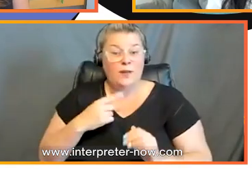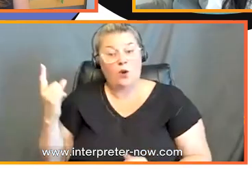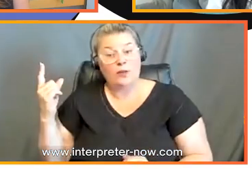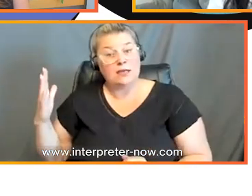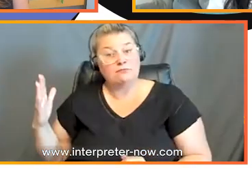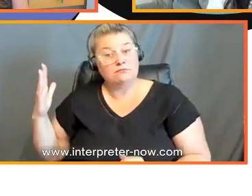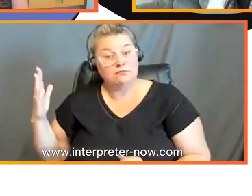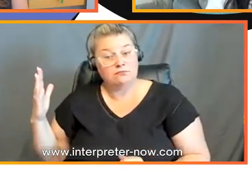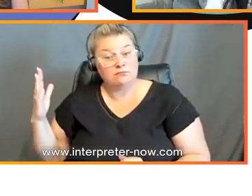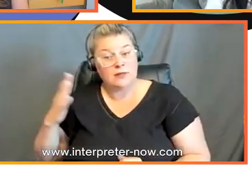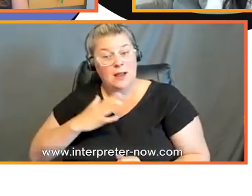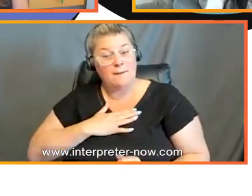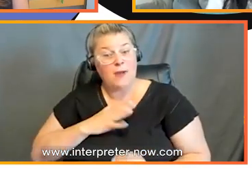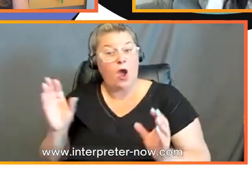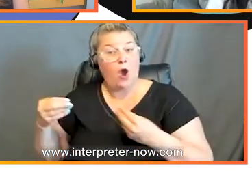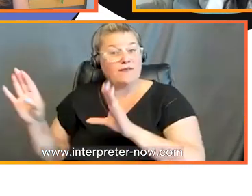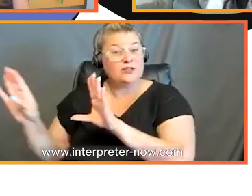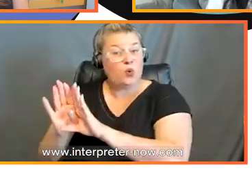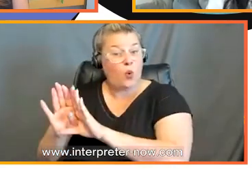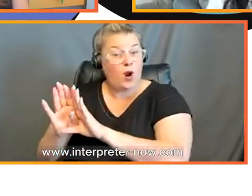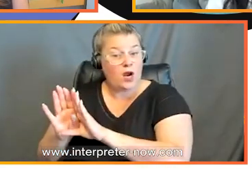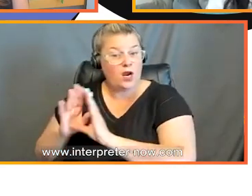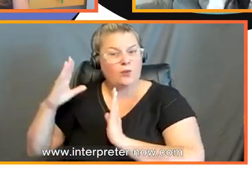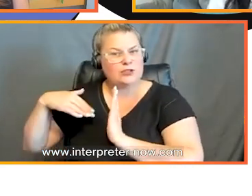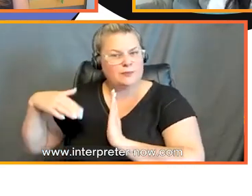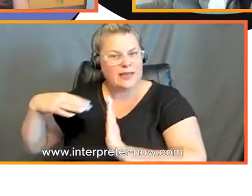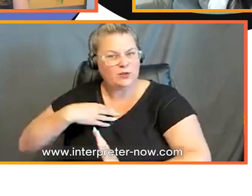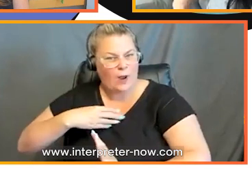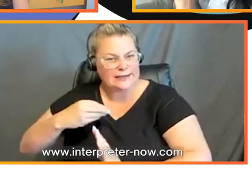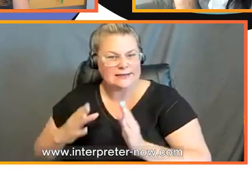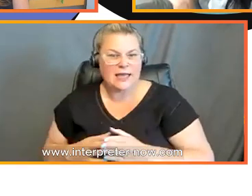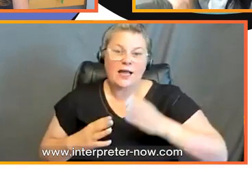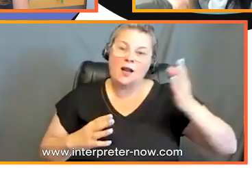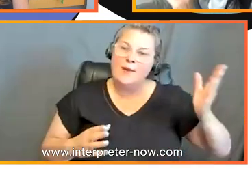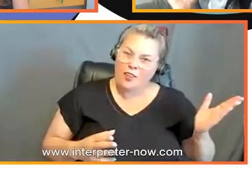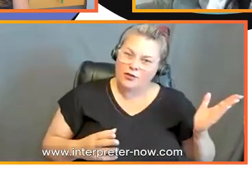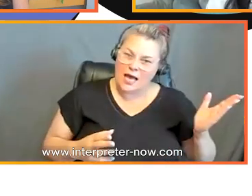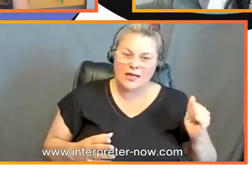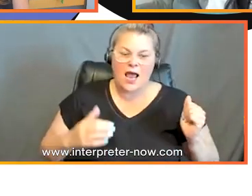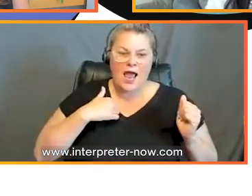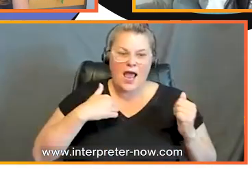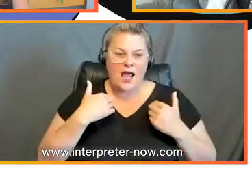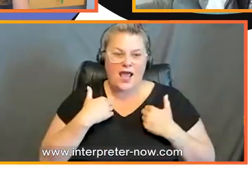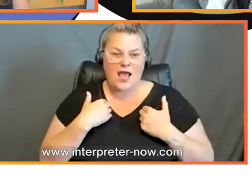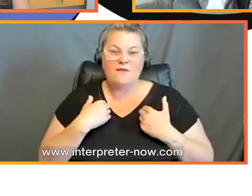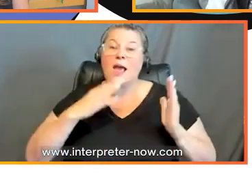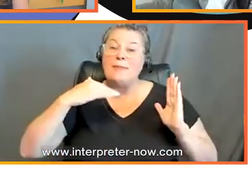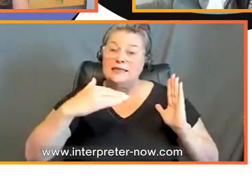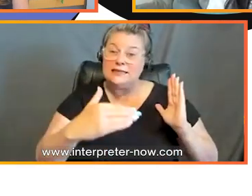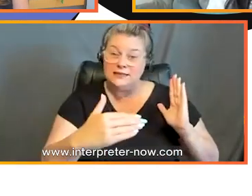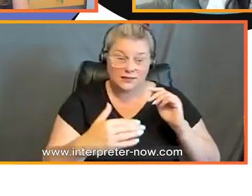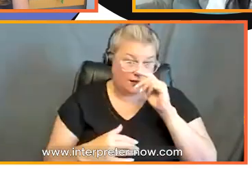one side, I have my office door, which is painted white. And to my other side, I have